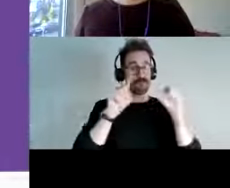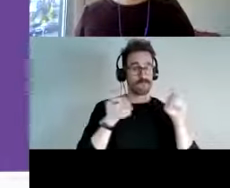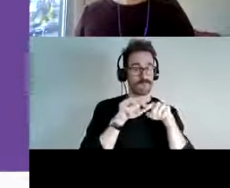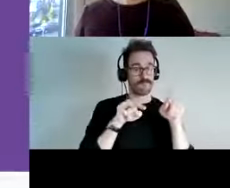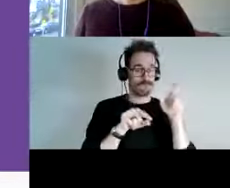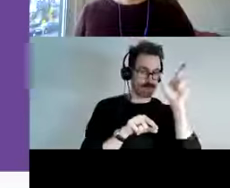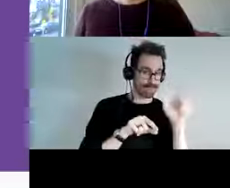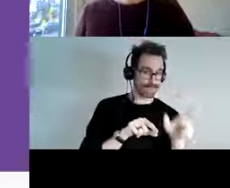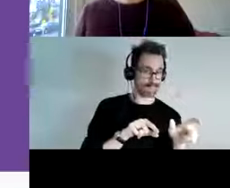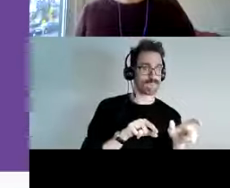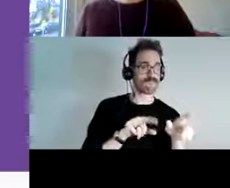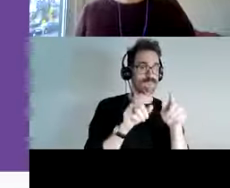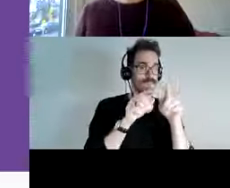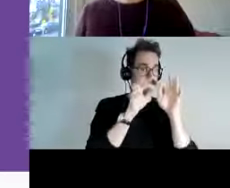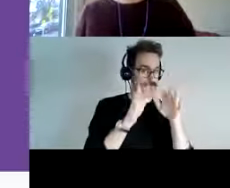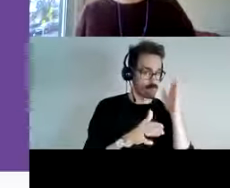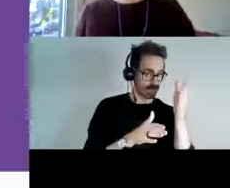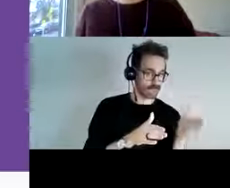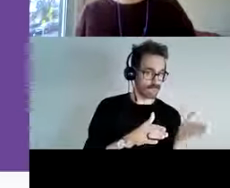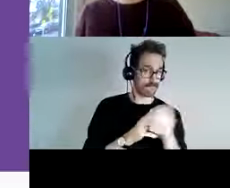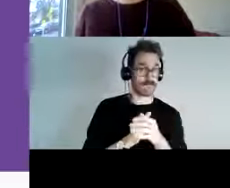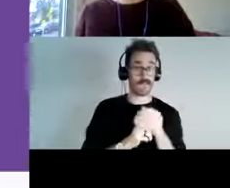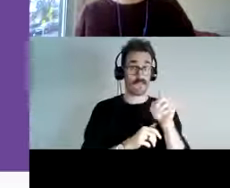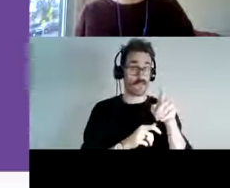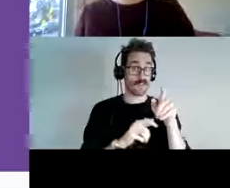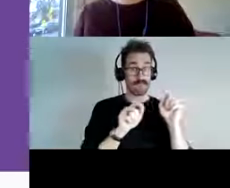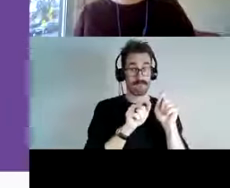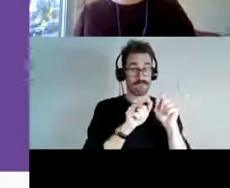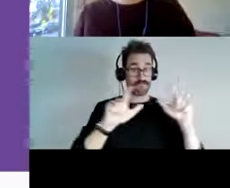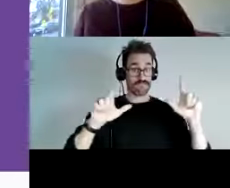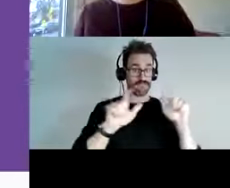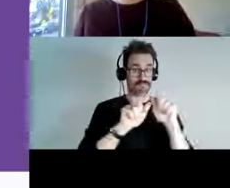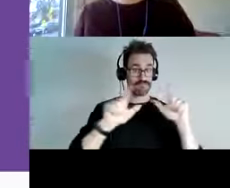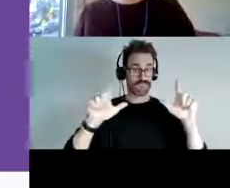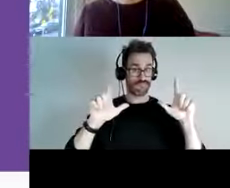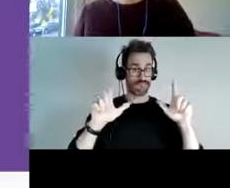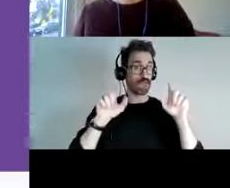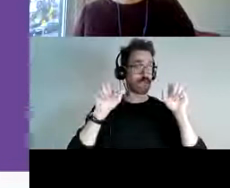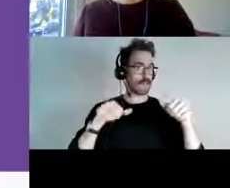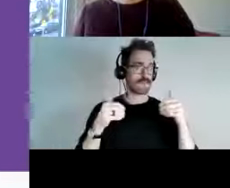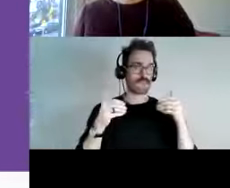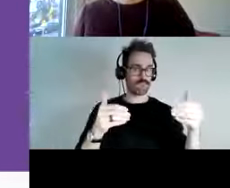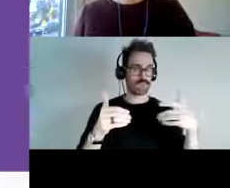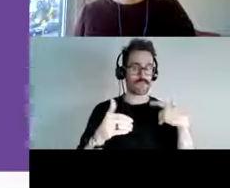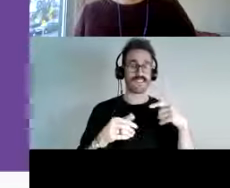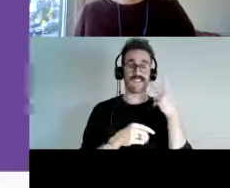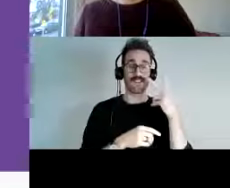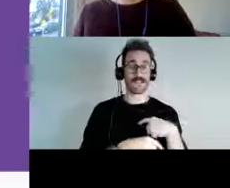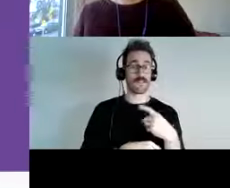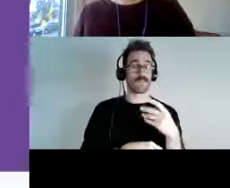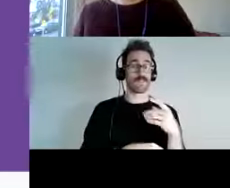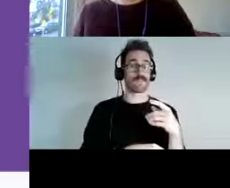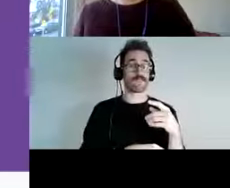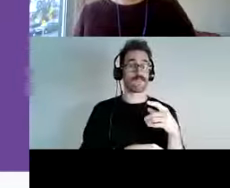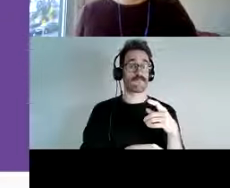side of your screen. And if you need to adjust the size of the image for any of the speakers, you can pull the